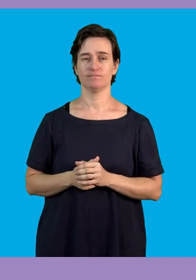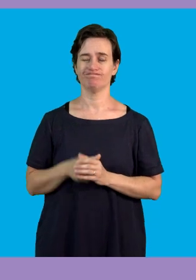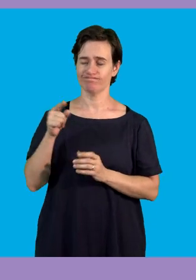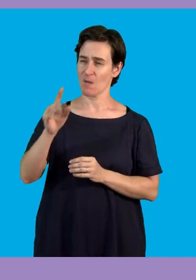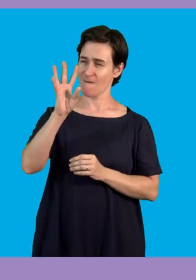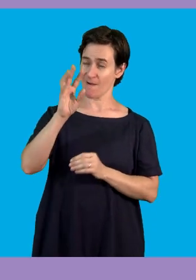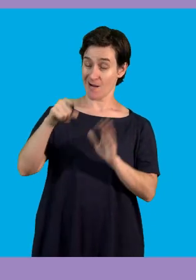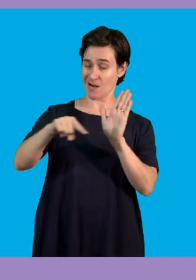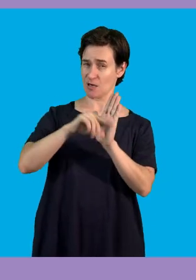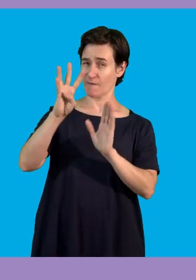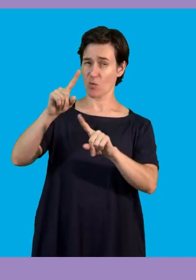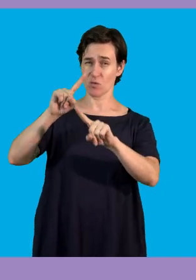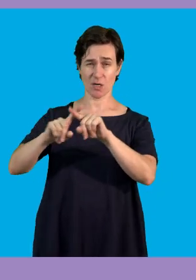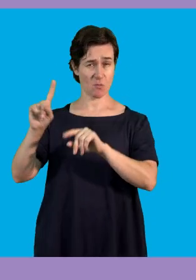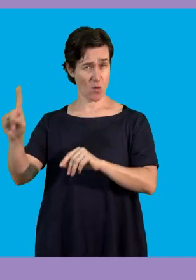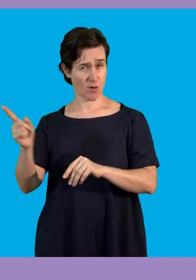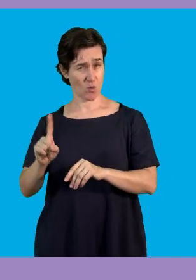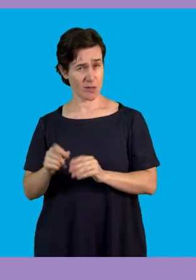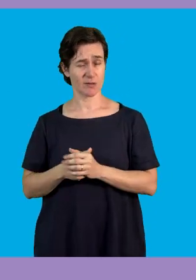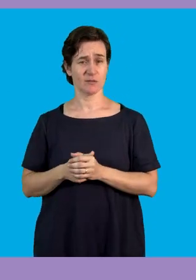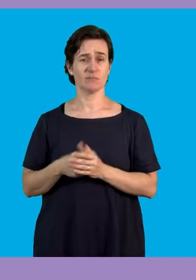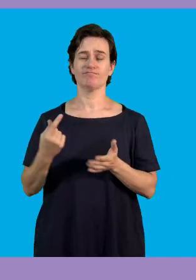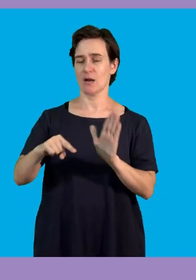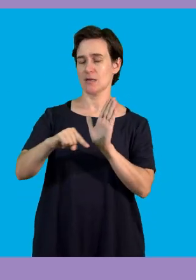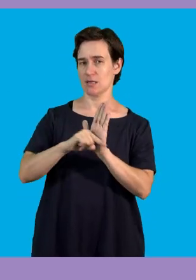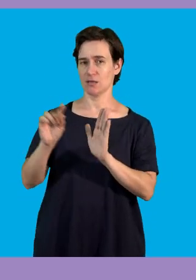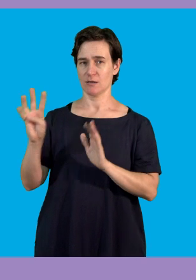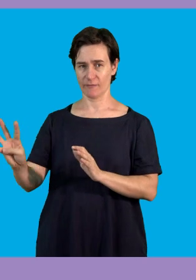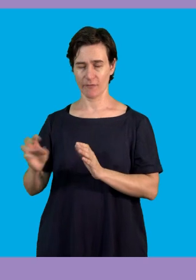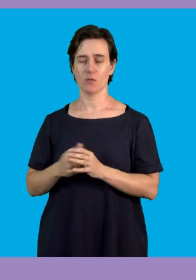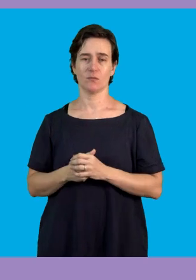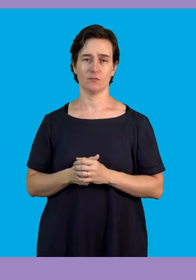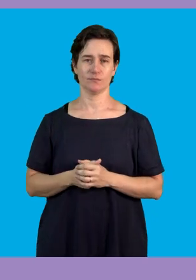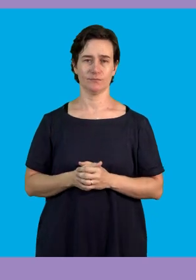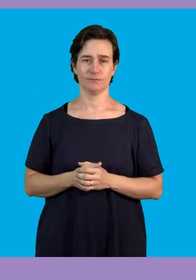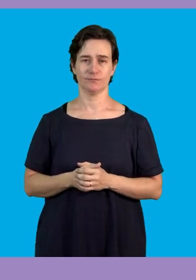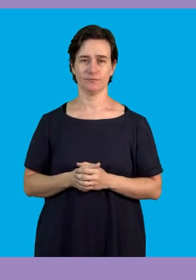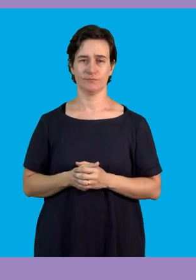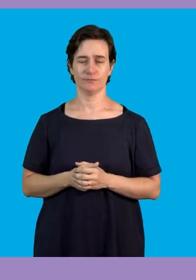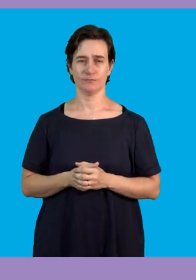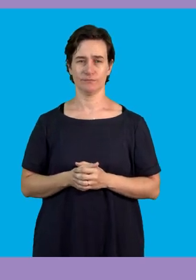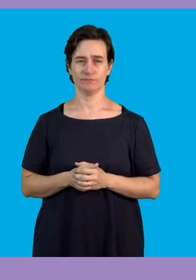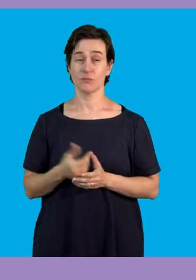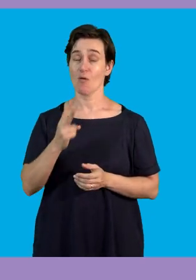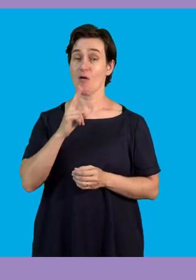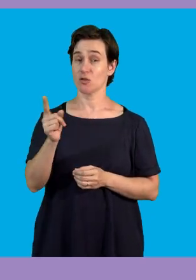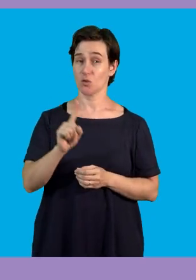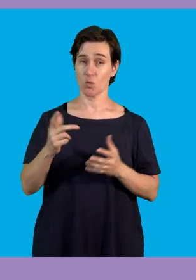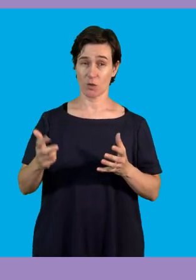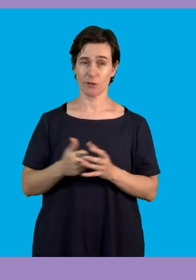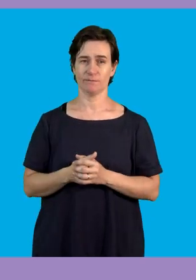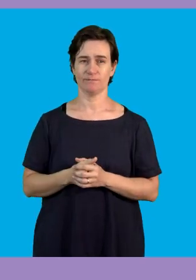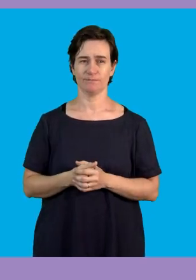squared. And negative 4 multiplied by 1 is negative 4. The answer,